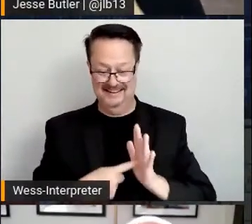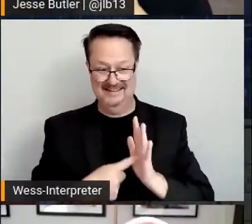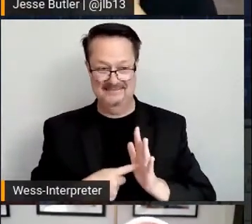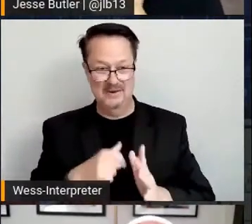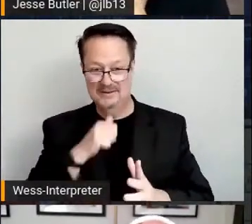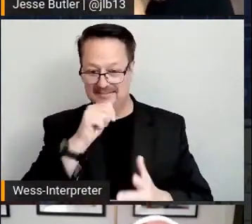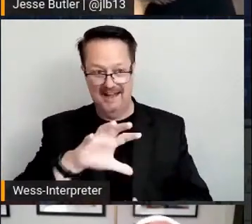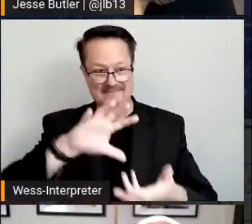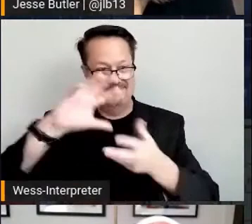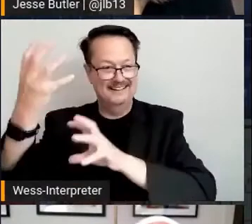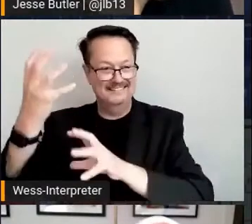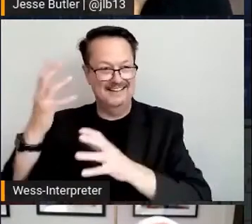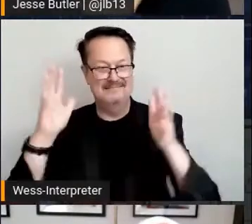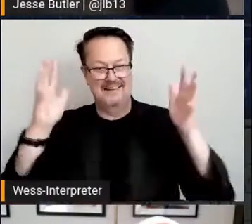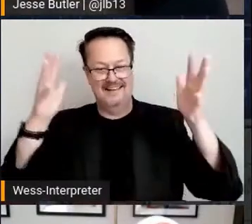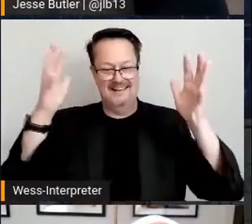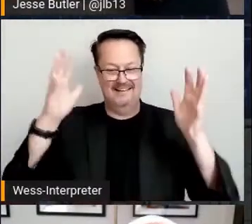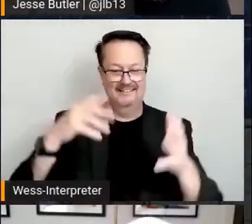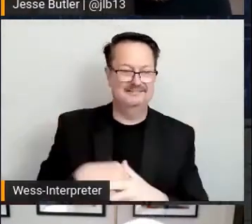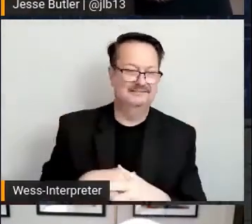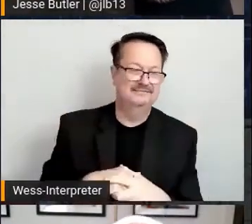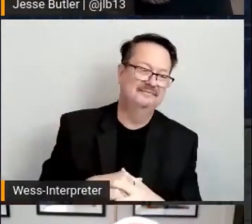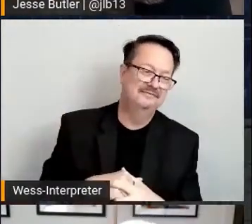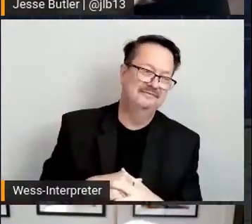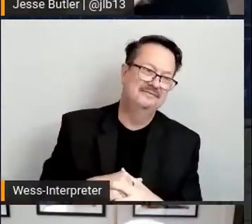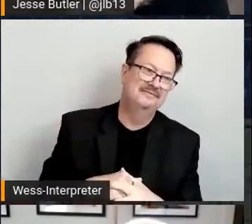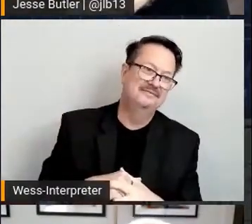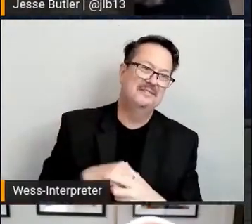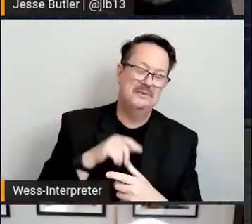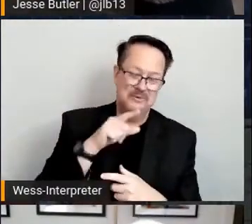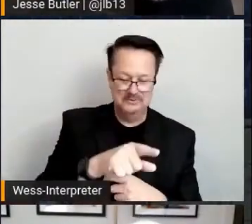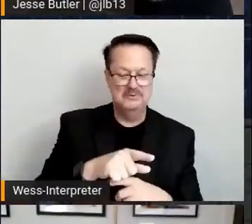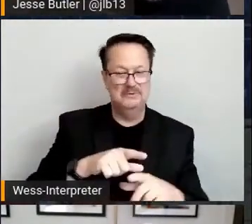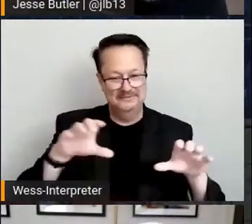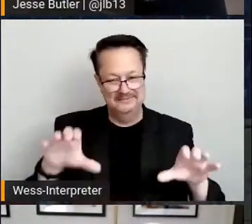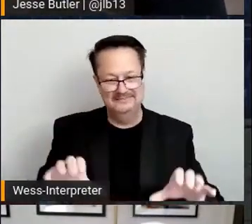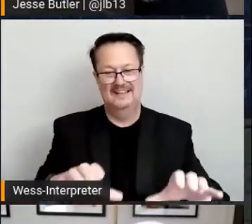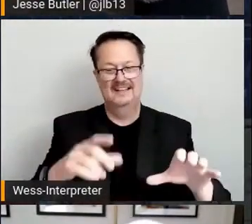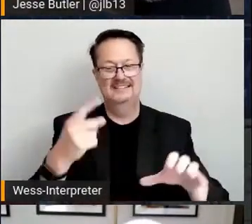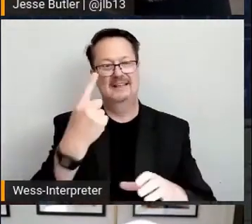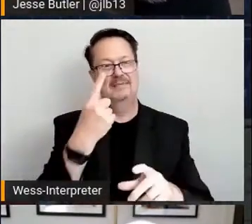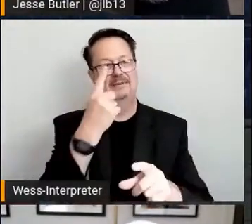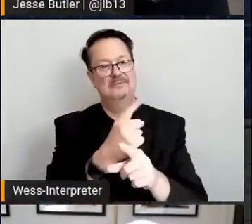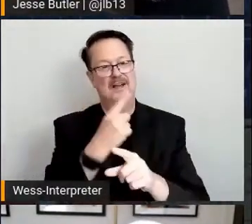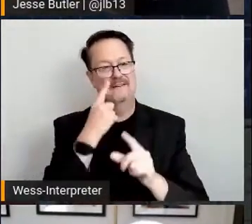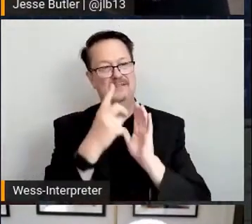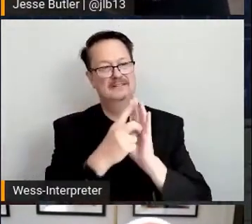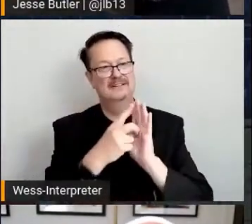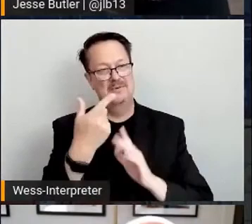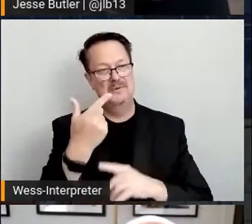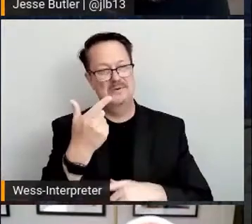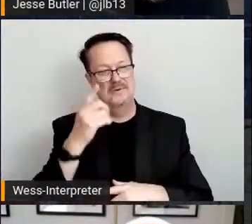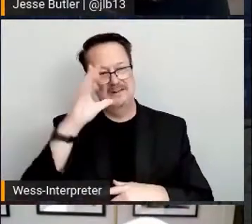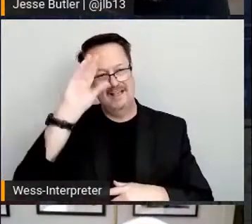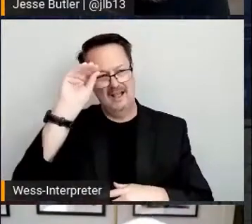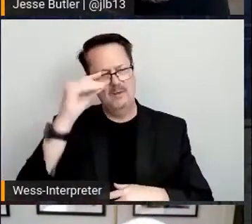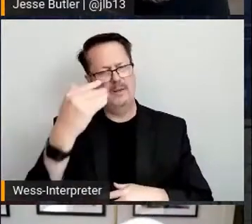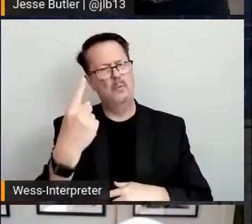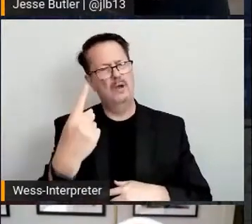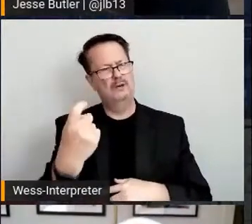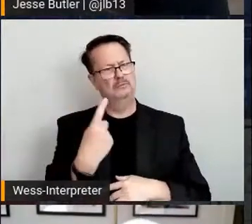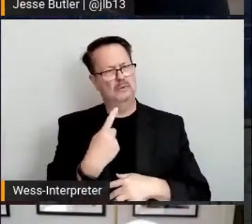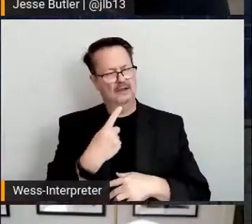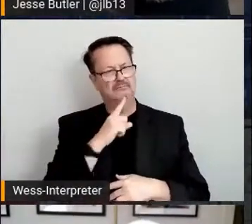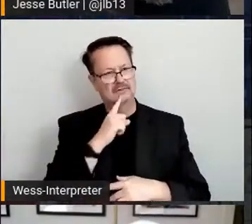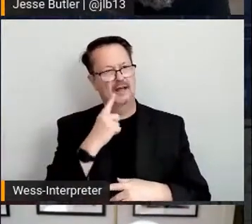up. Yeah, Well this is done. the Yeah, one live. you've done something right for the demo gods. We had one question during this that I think is really